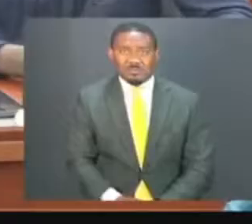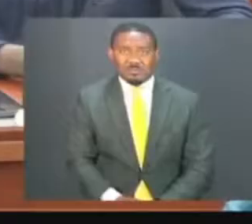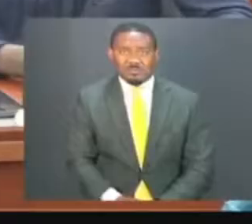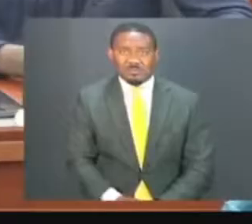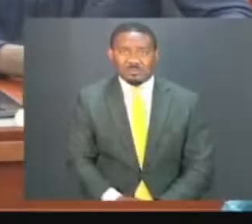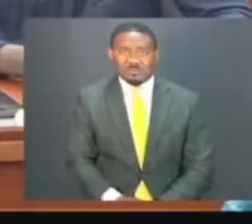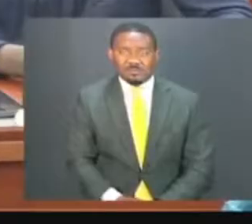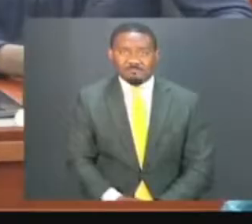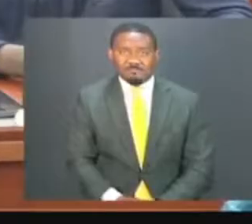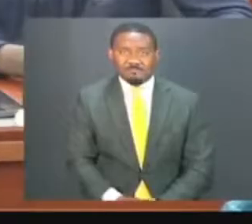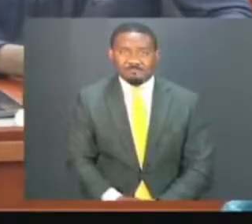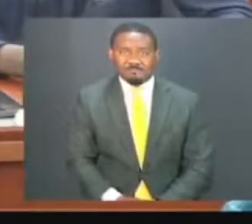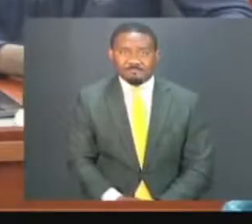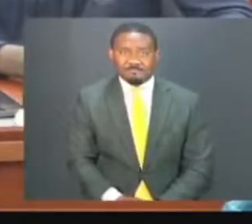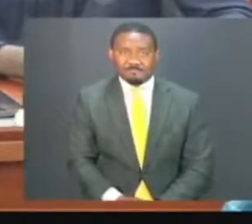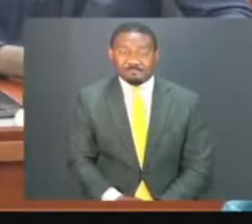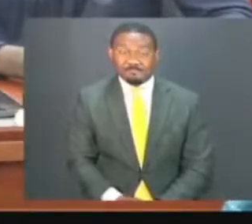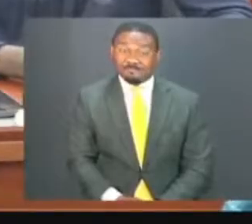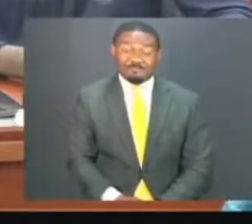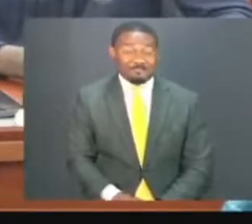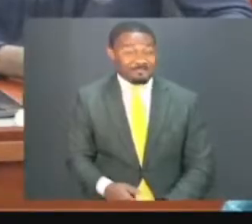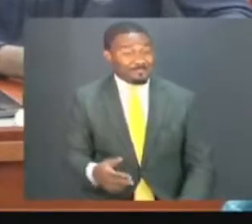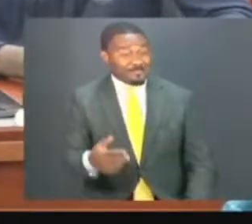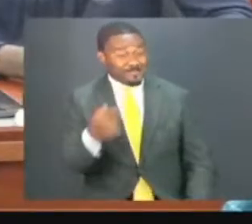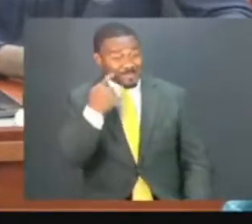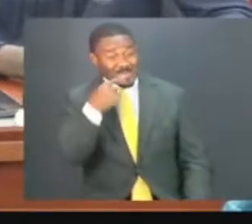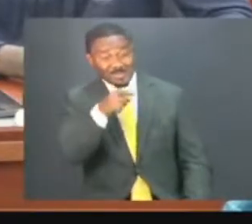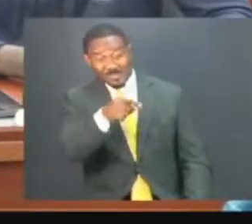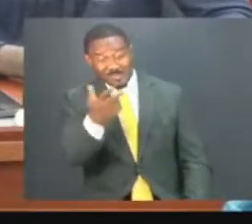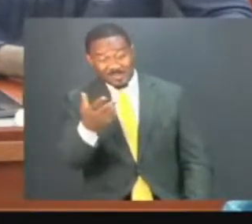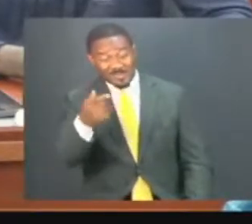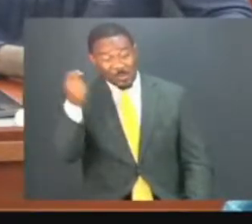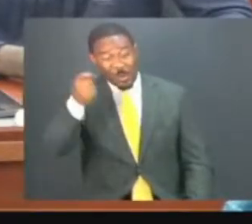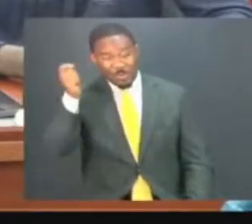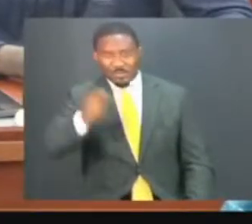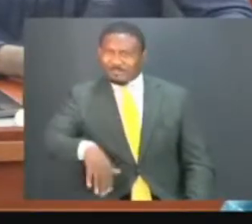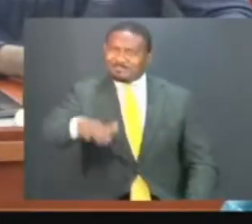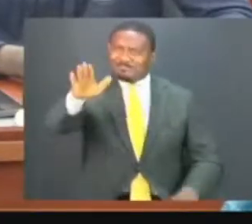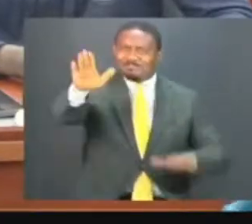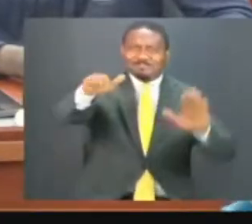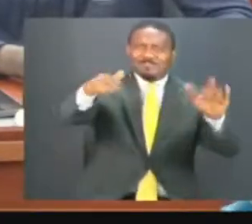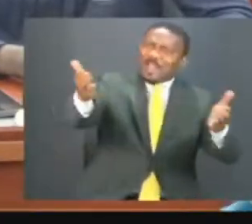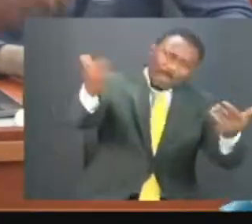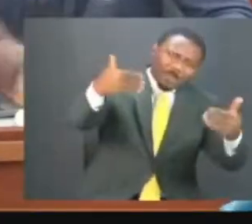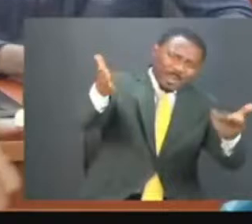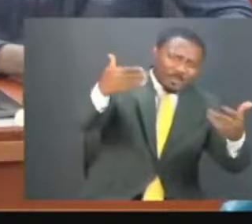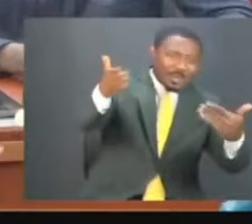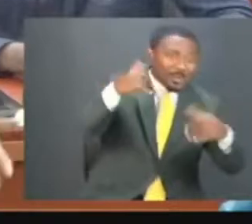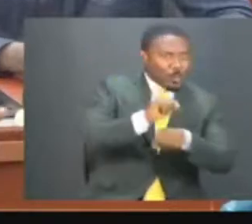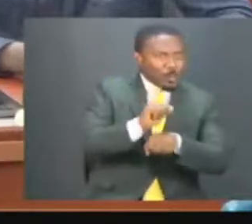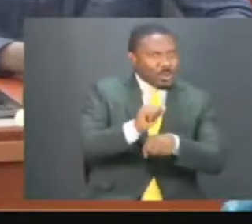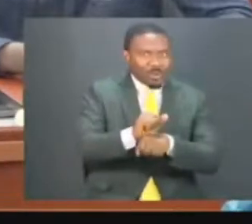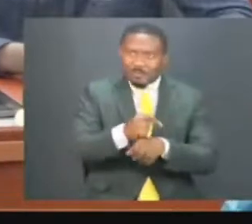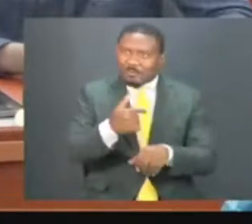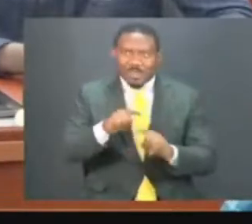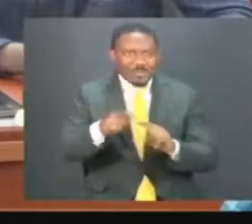is withdrawn. I see the whip actively getting the numbers, but we have withdrawn the application already. The application has